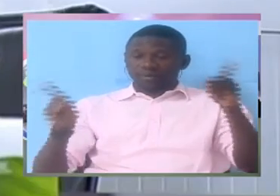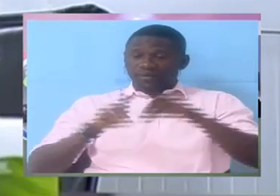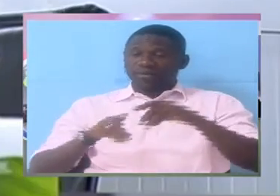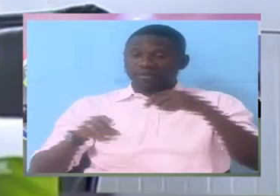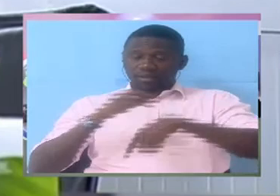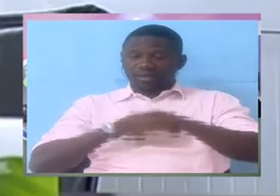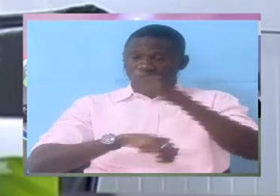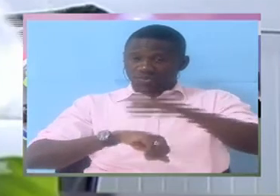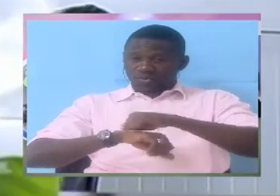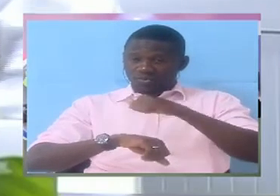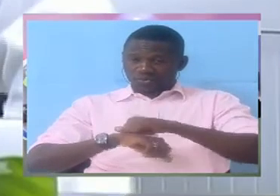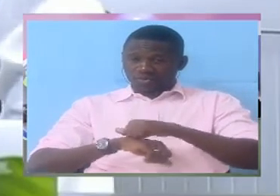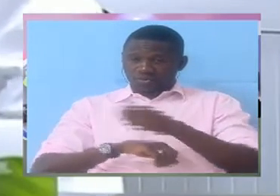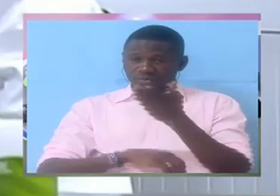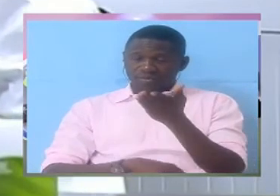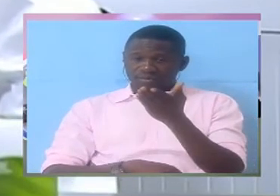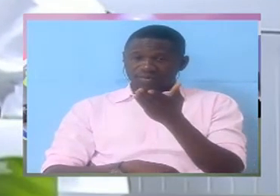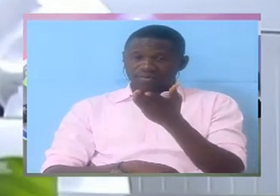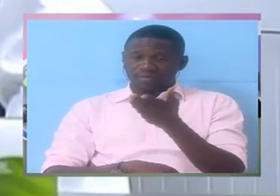torture.